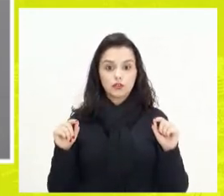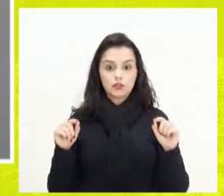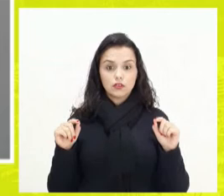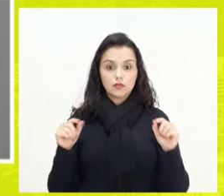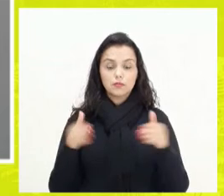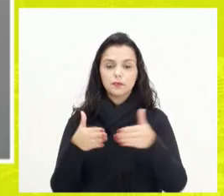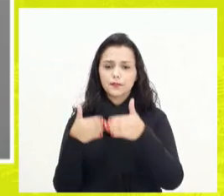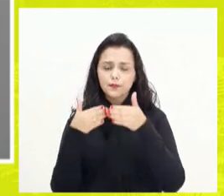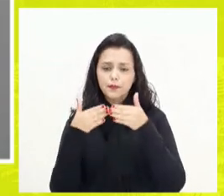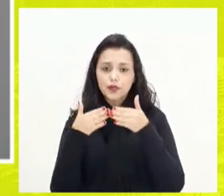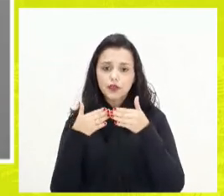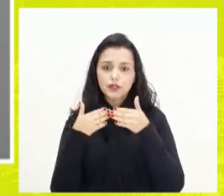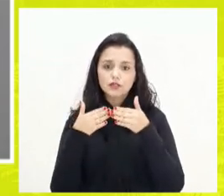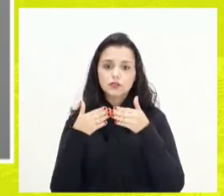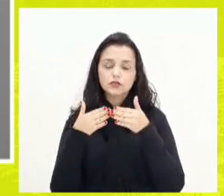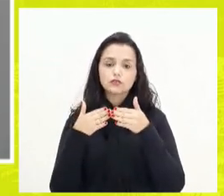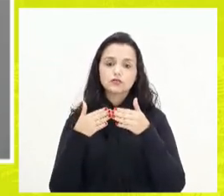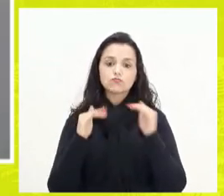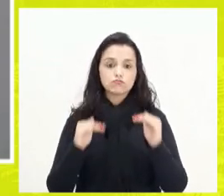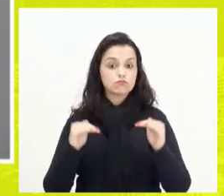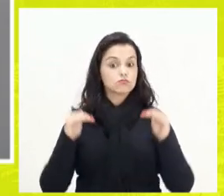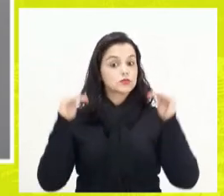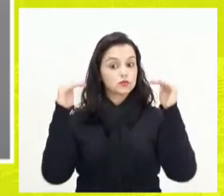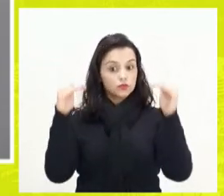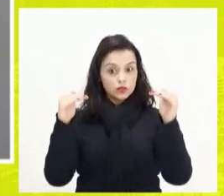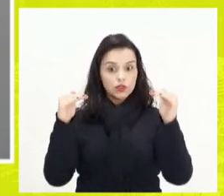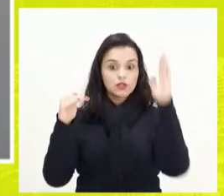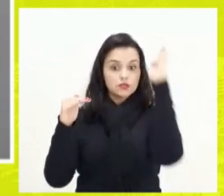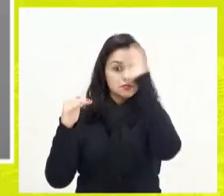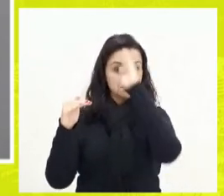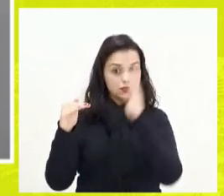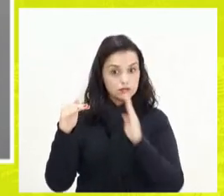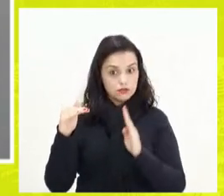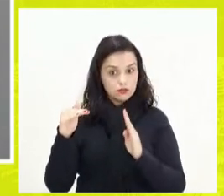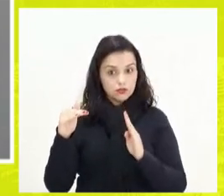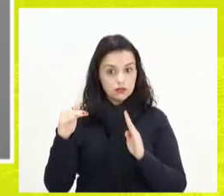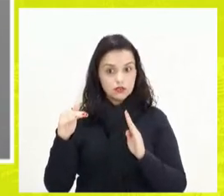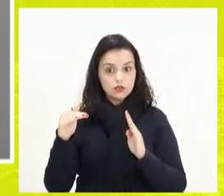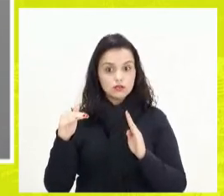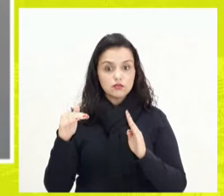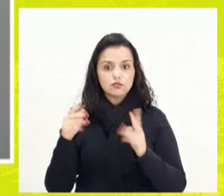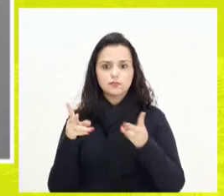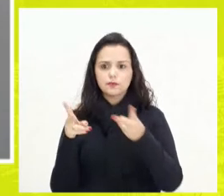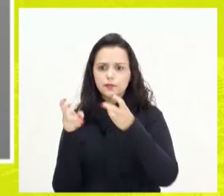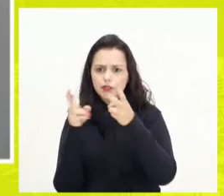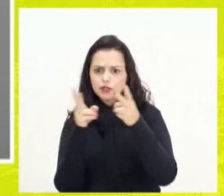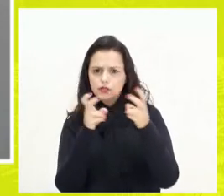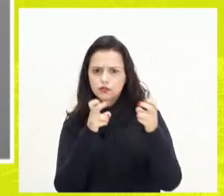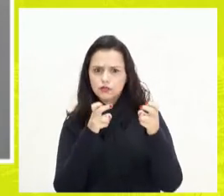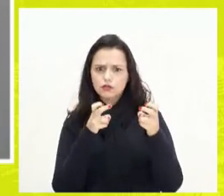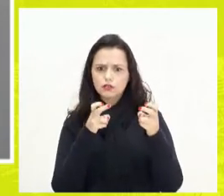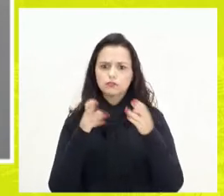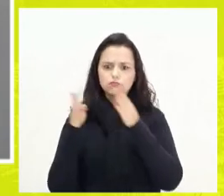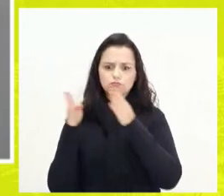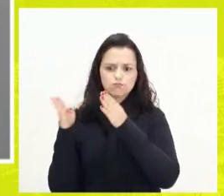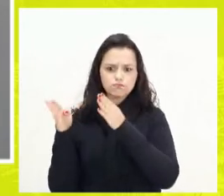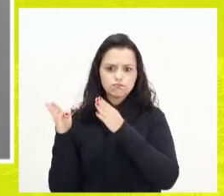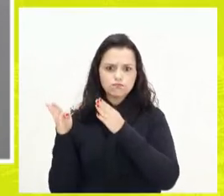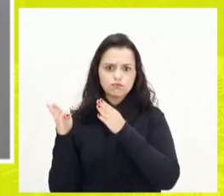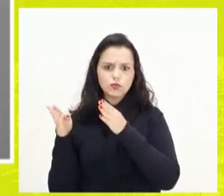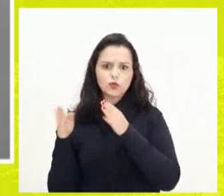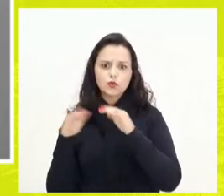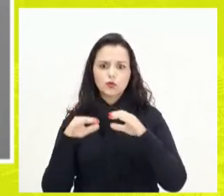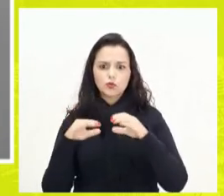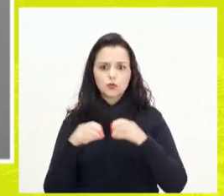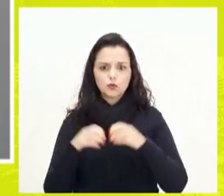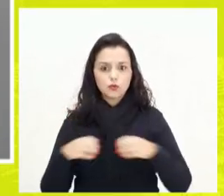so yes it scares me and i ask the brazilian authorities the brazilian delegations that really